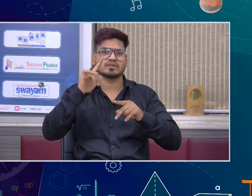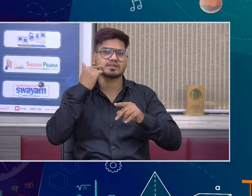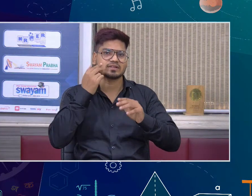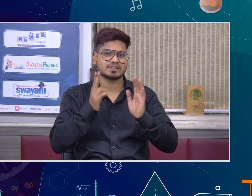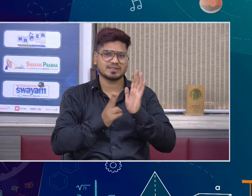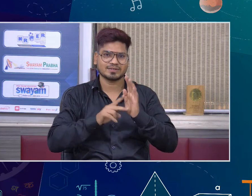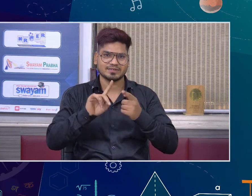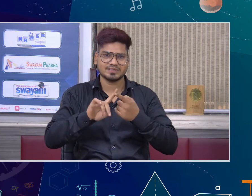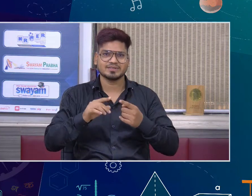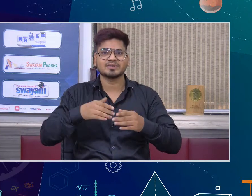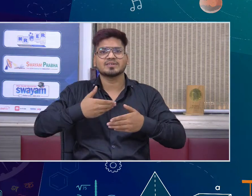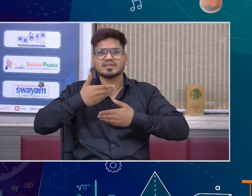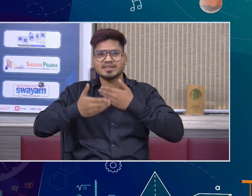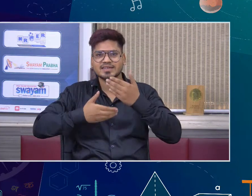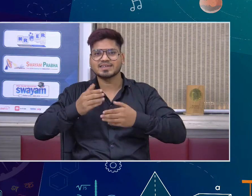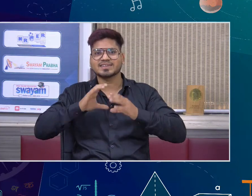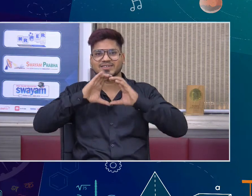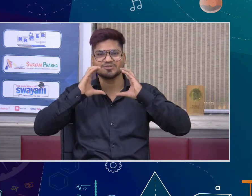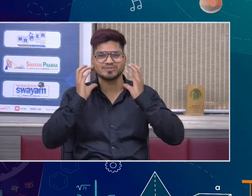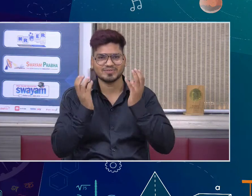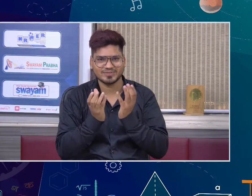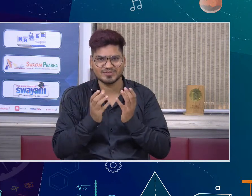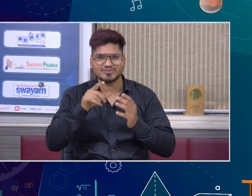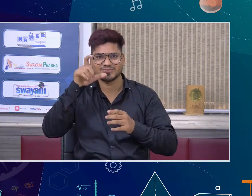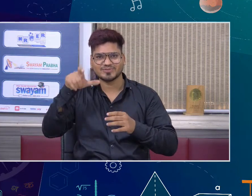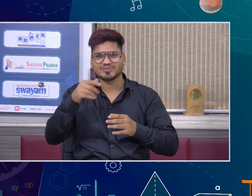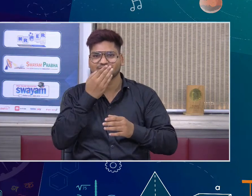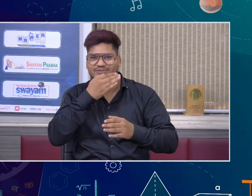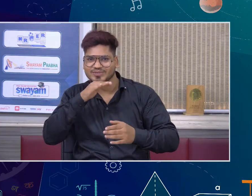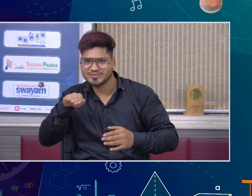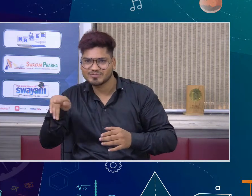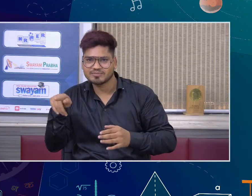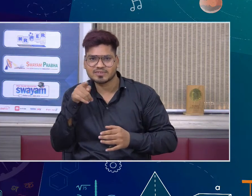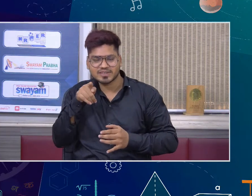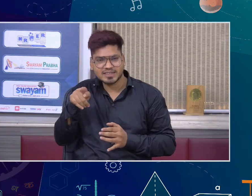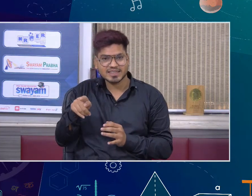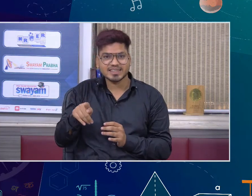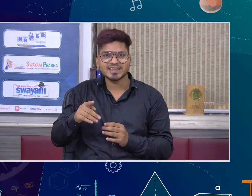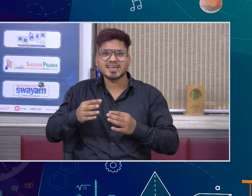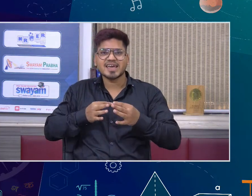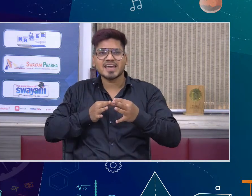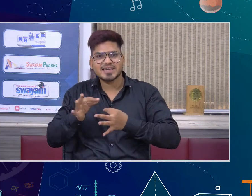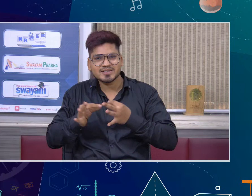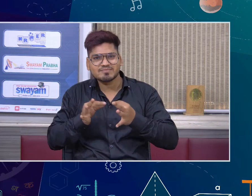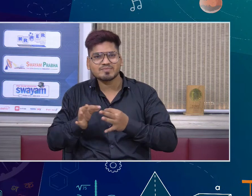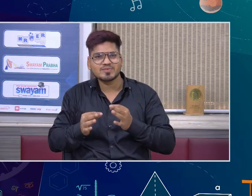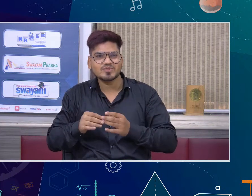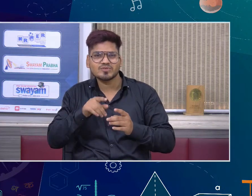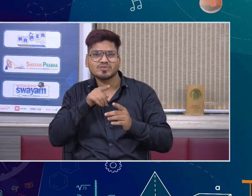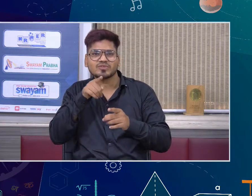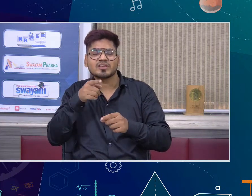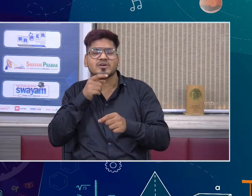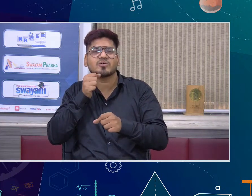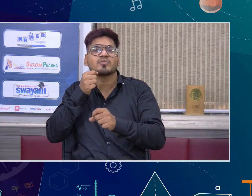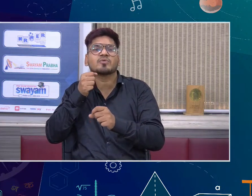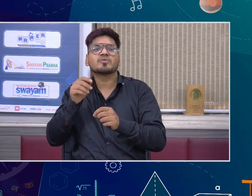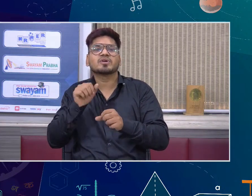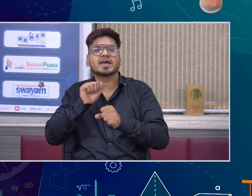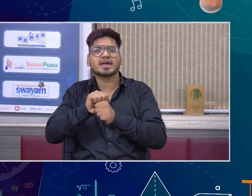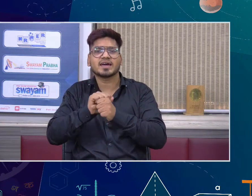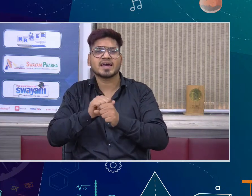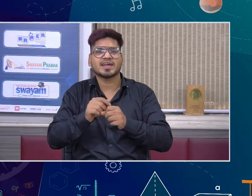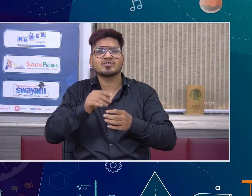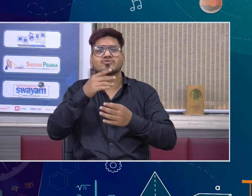a classroom, if I go to teach the story to the children, I can do such type of activities there, even a role play, even